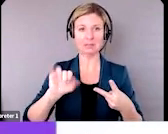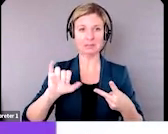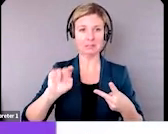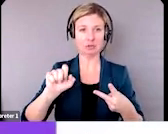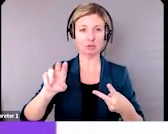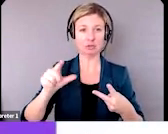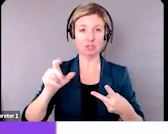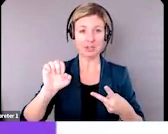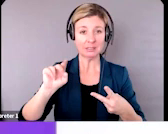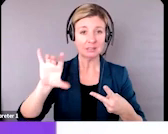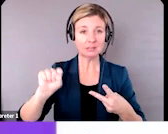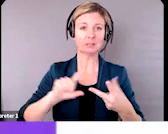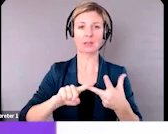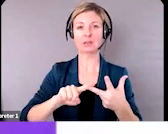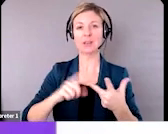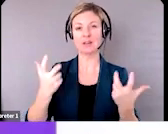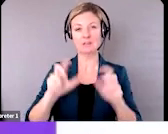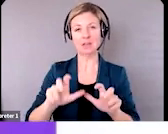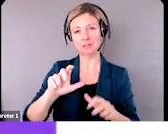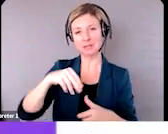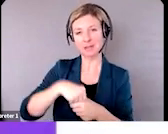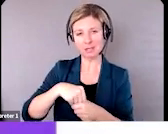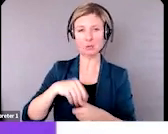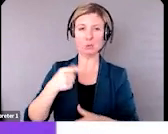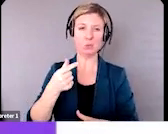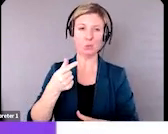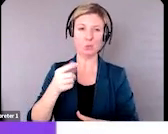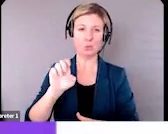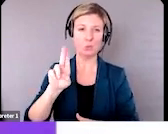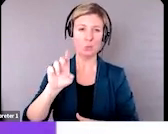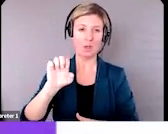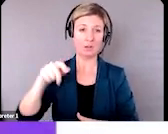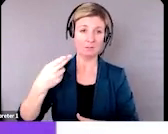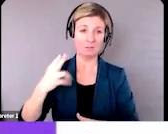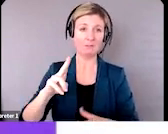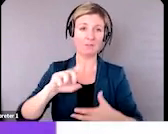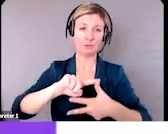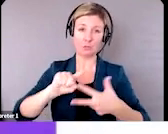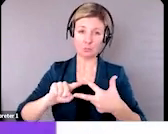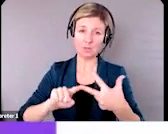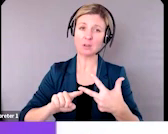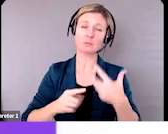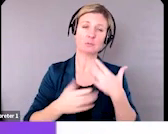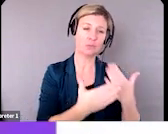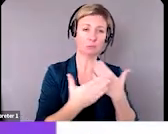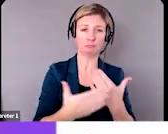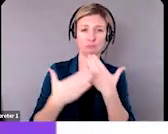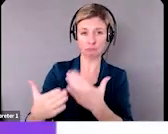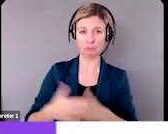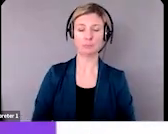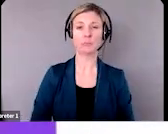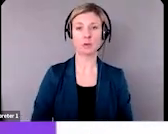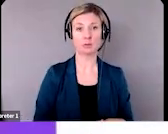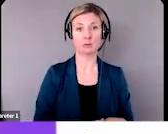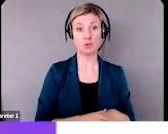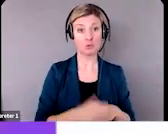very grateful for their support. Before beginning the session today, I would like to give recognition to the land